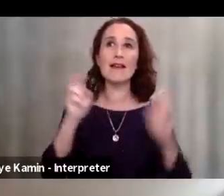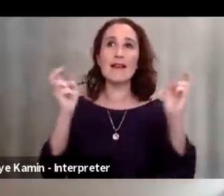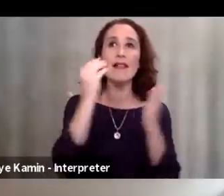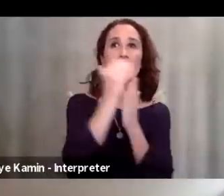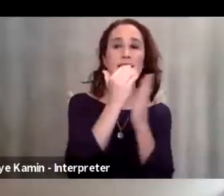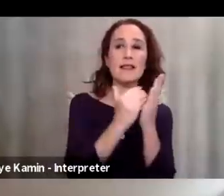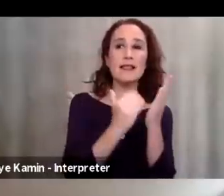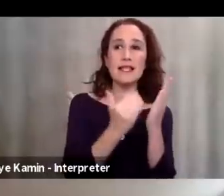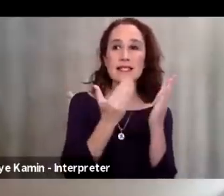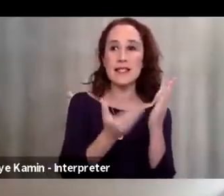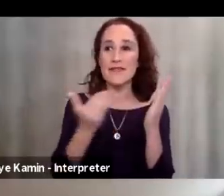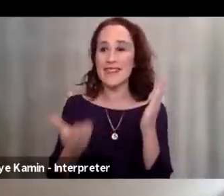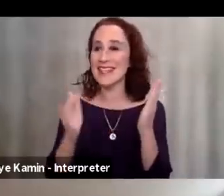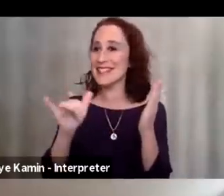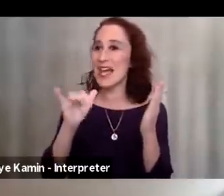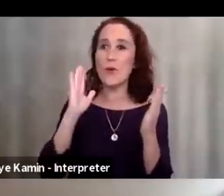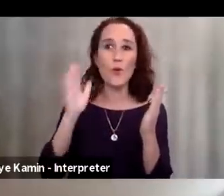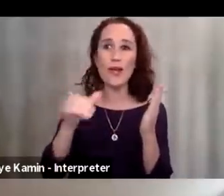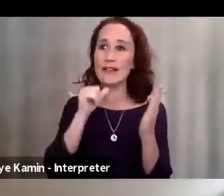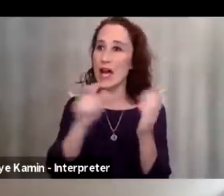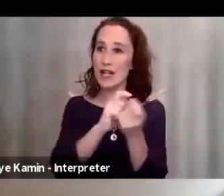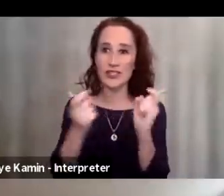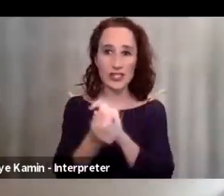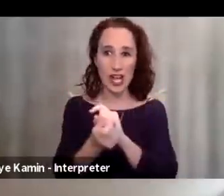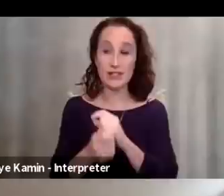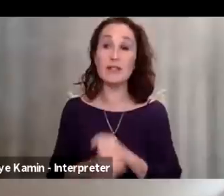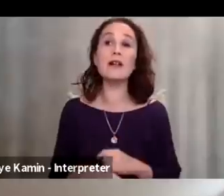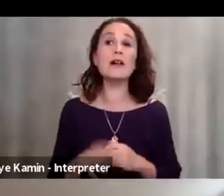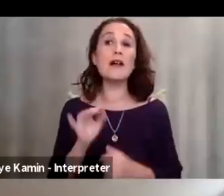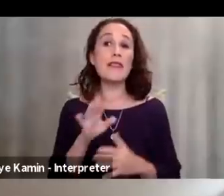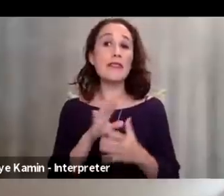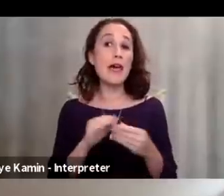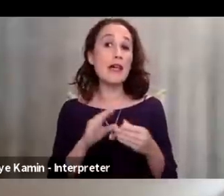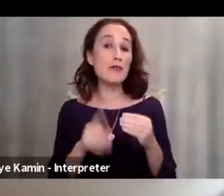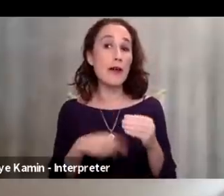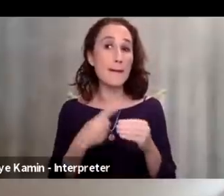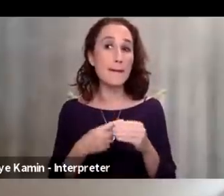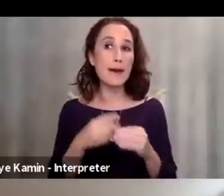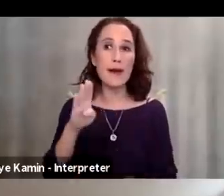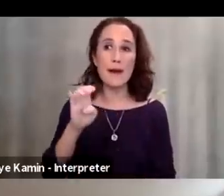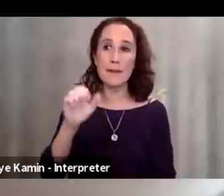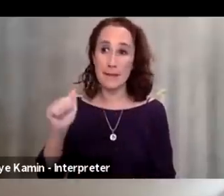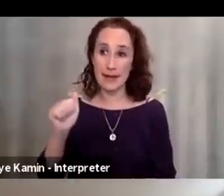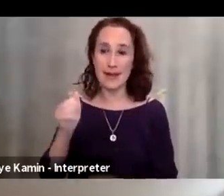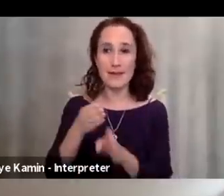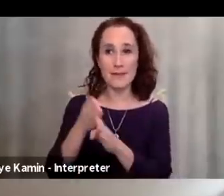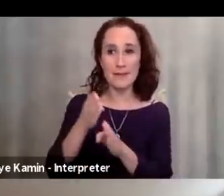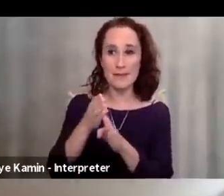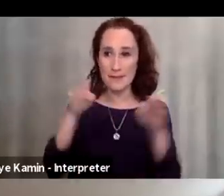That Will Not Change. And it tells the story of Bee, who's our main